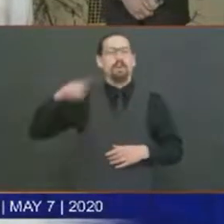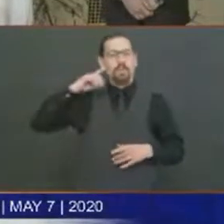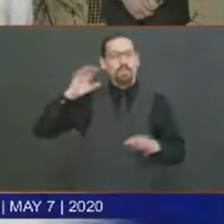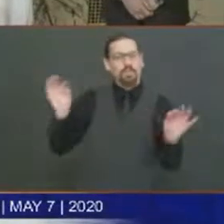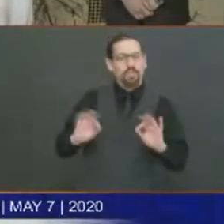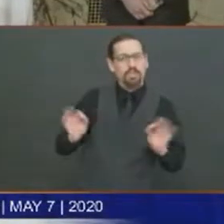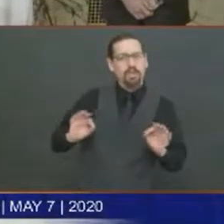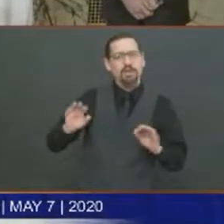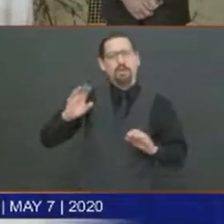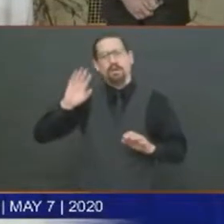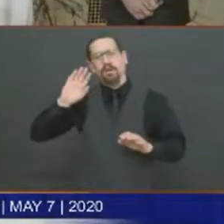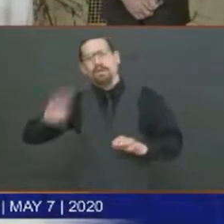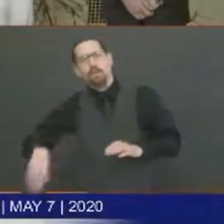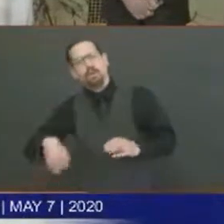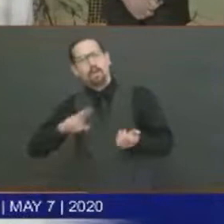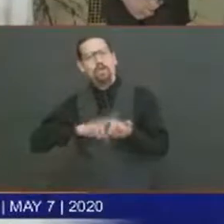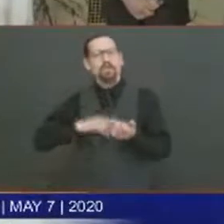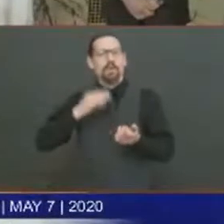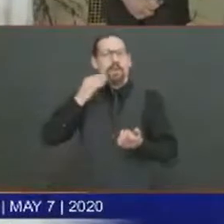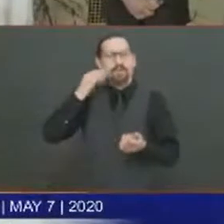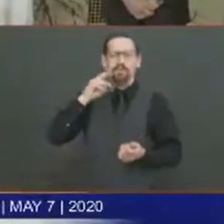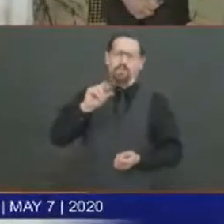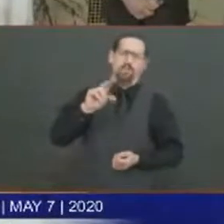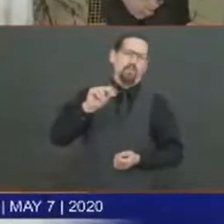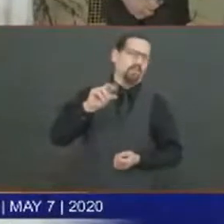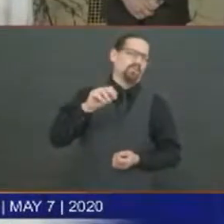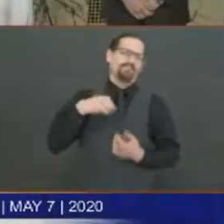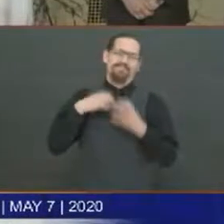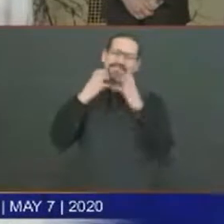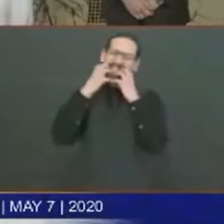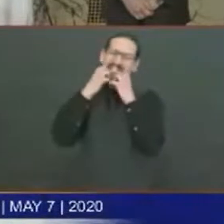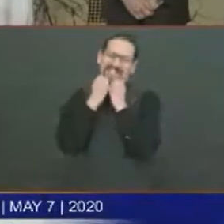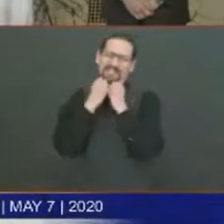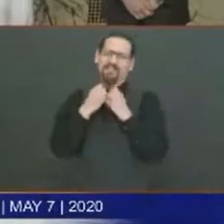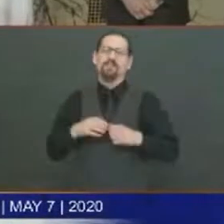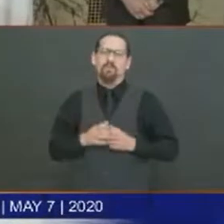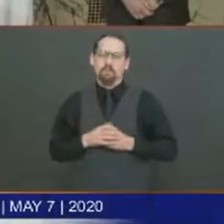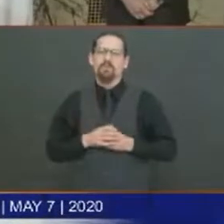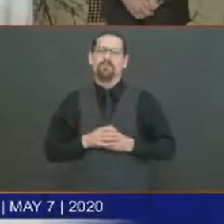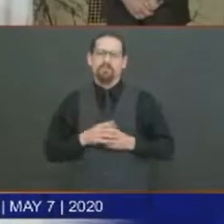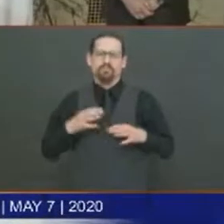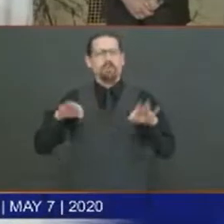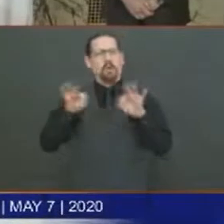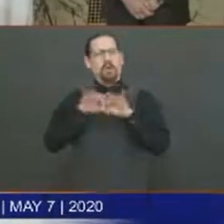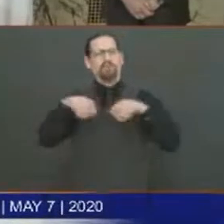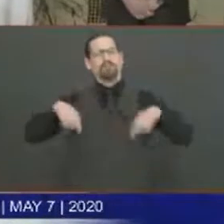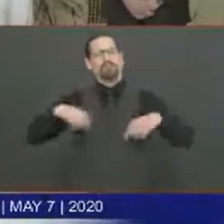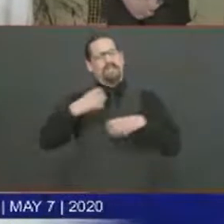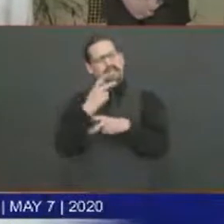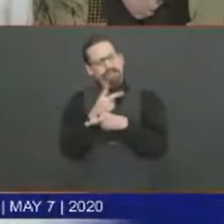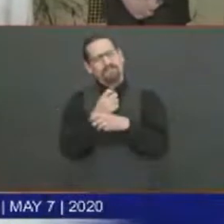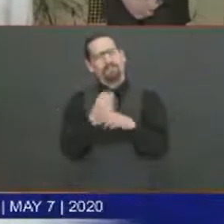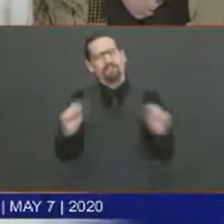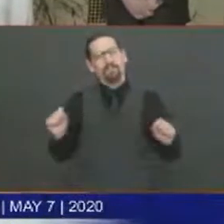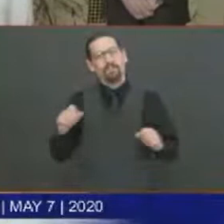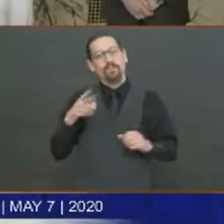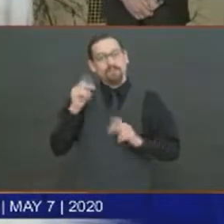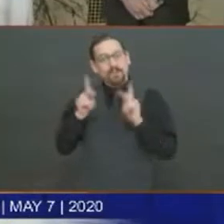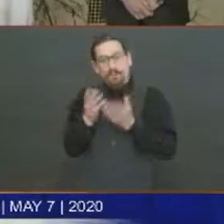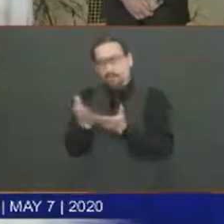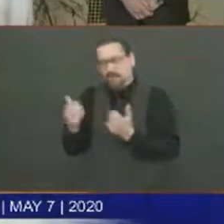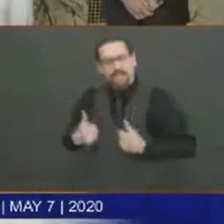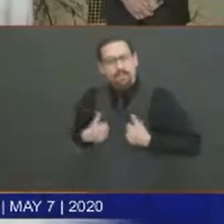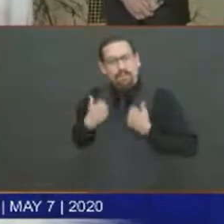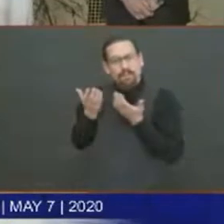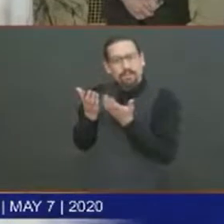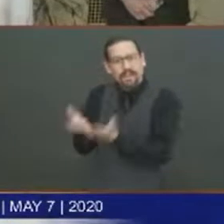Making a home for these residents is sacred work. They're residents, not just patients. And it's something